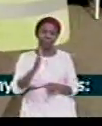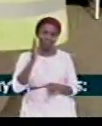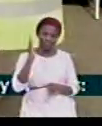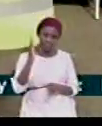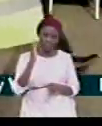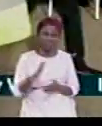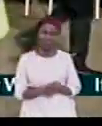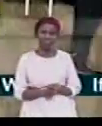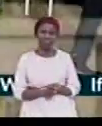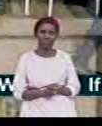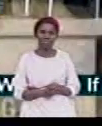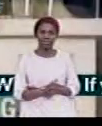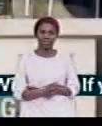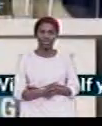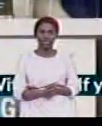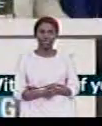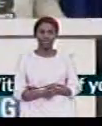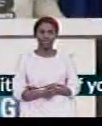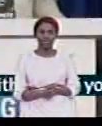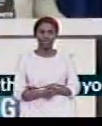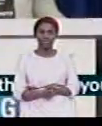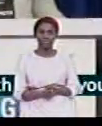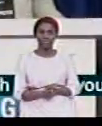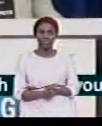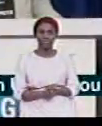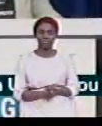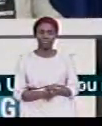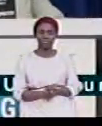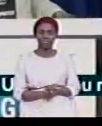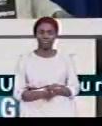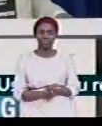All those you have interviewed, let them come forward.